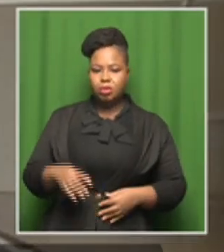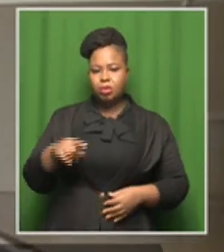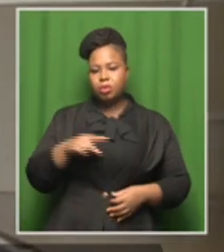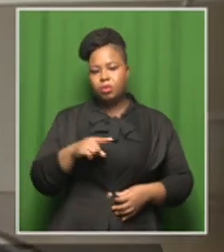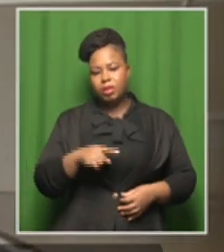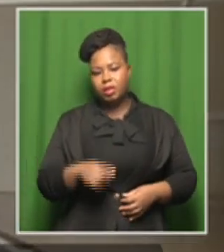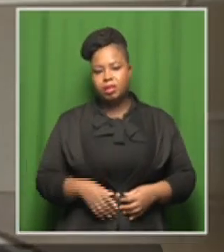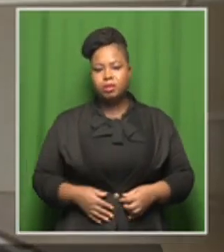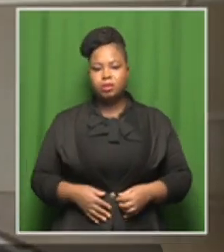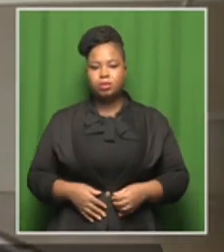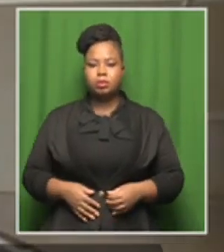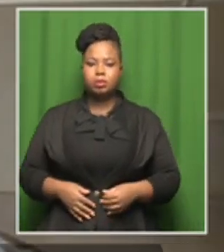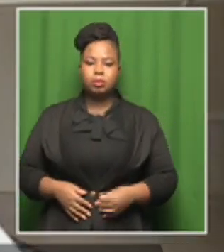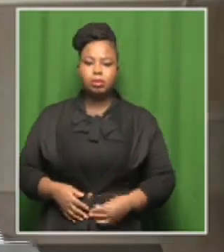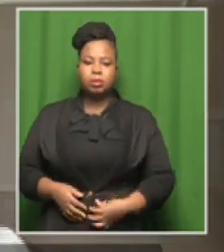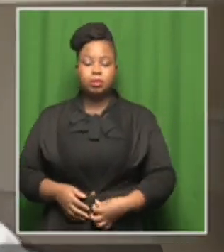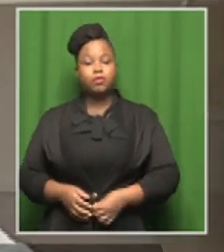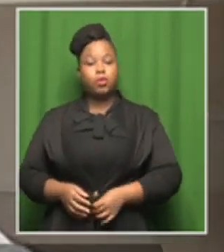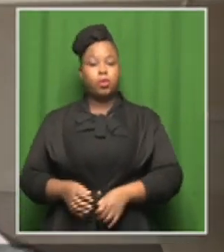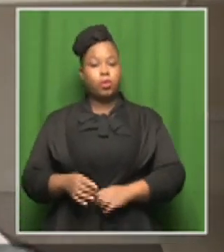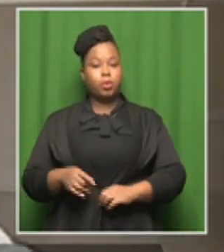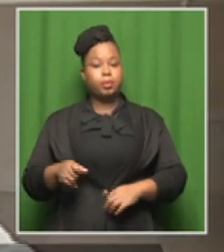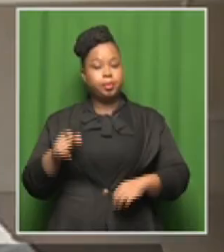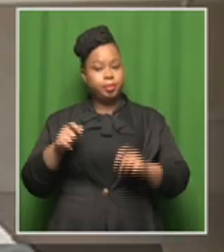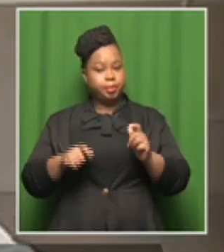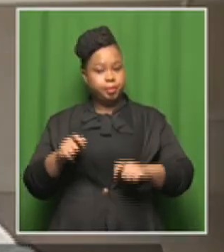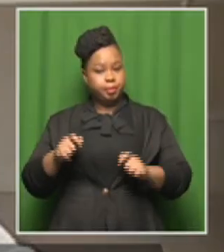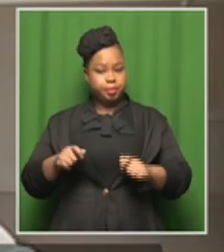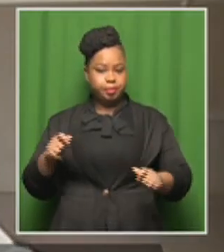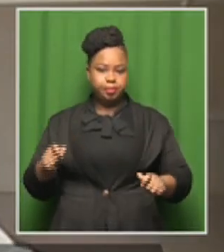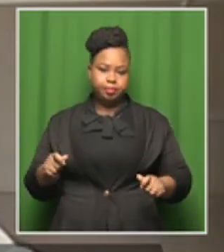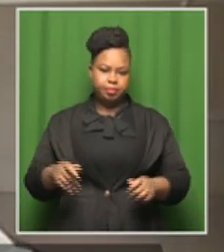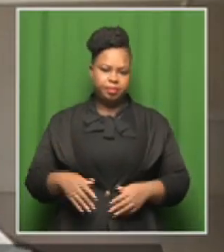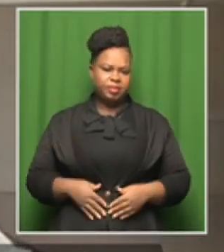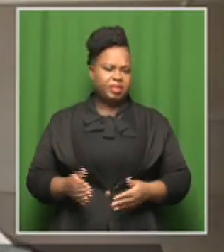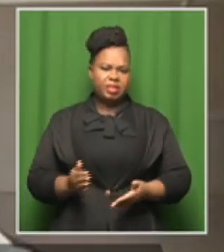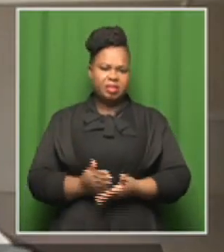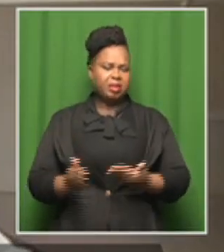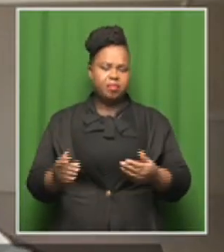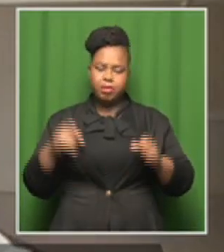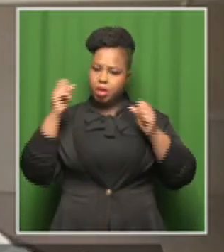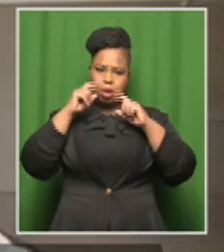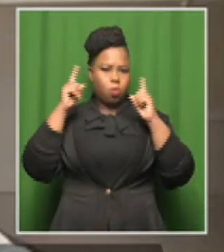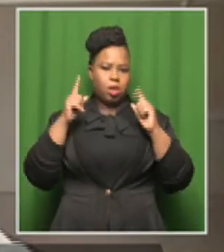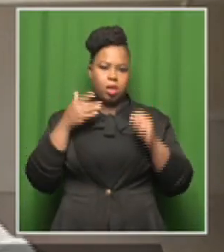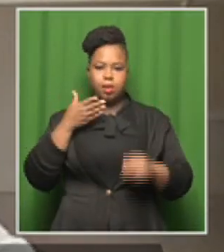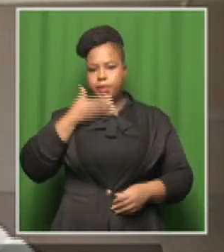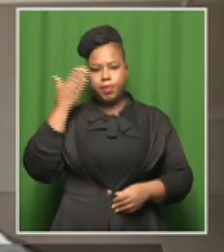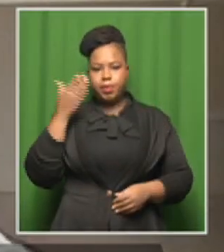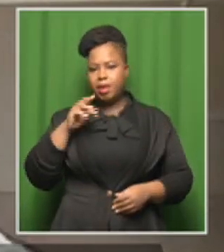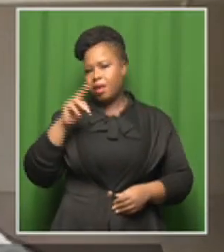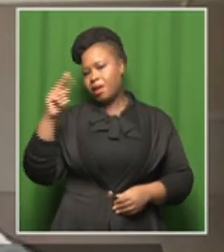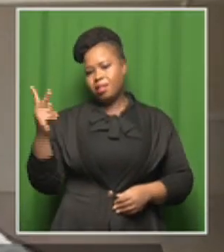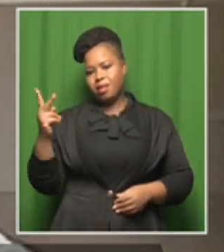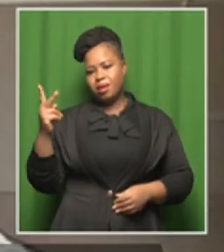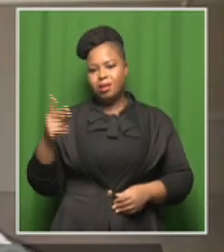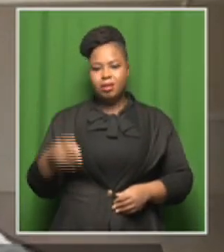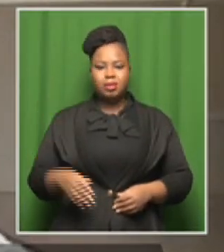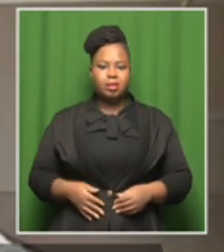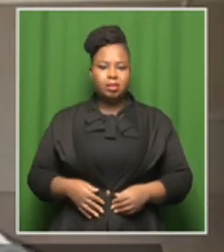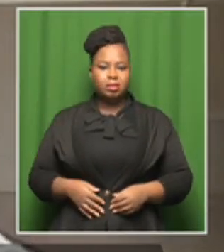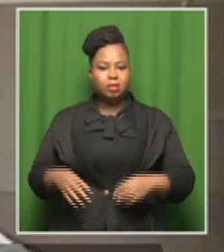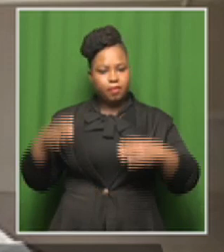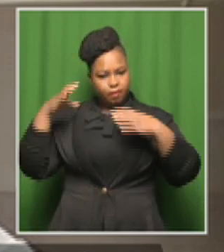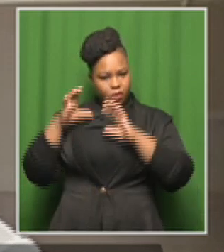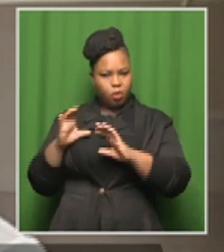a population level, I'm not aware of studies that have specifically looked at these types